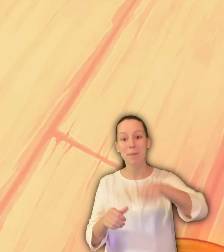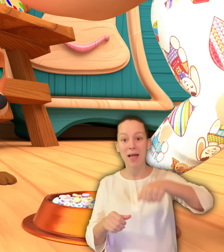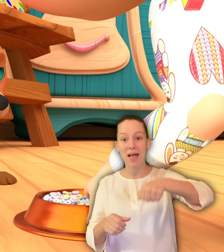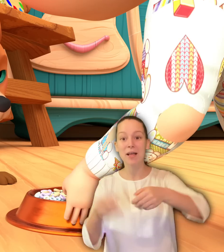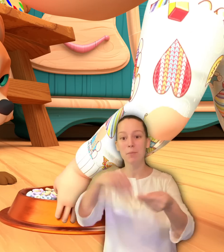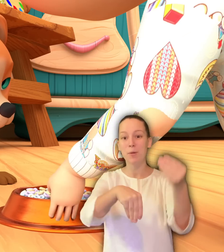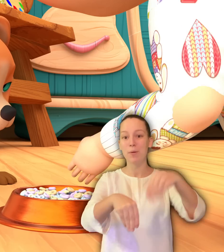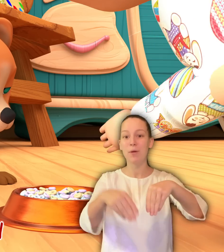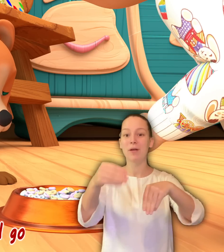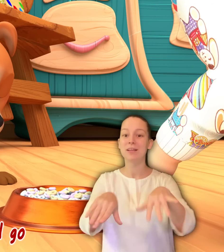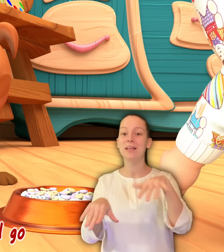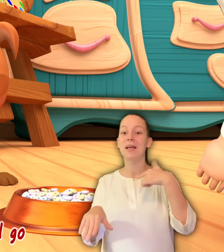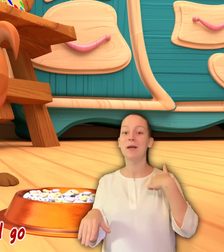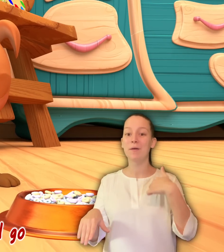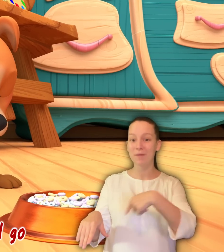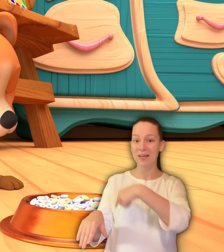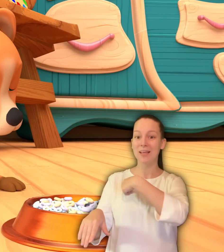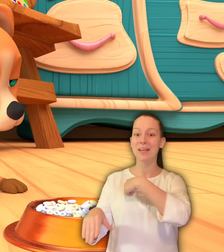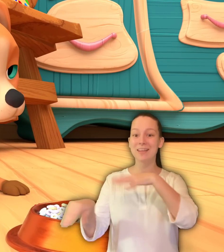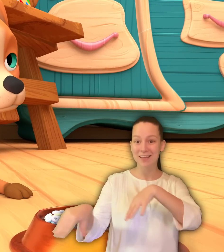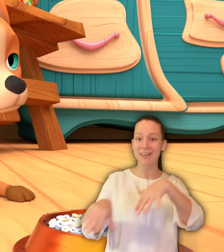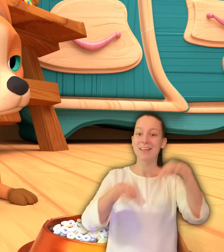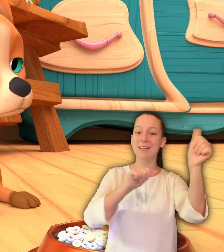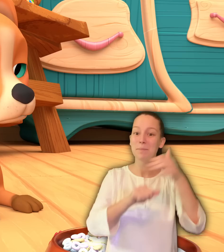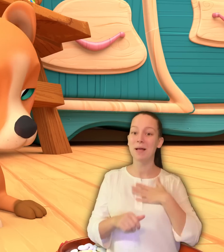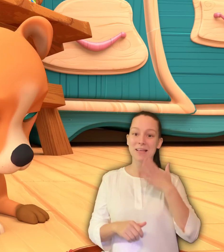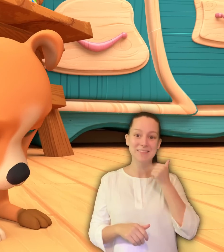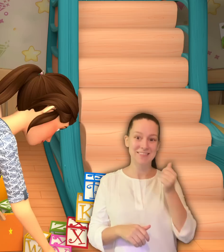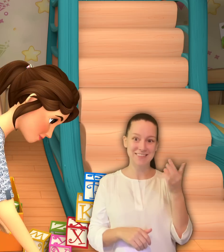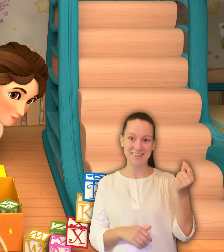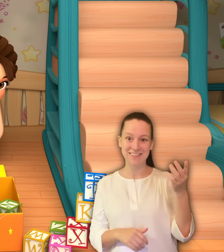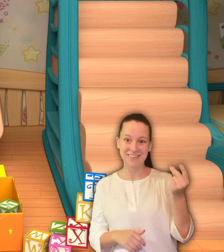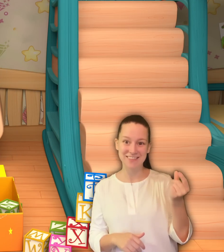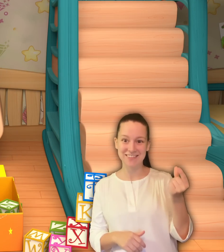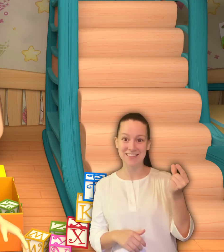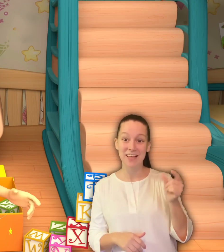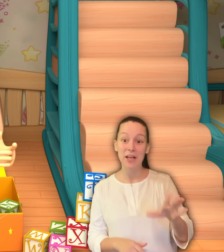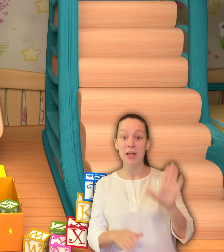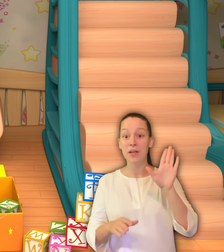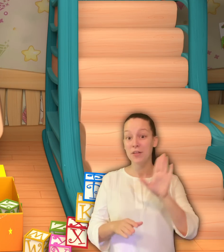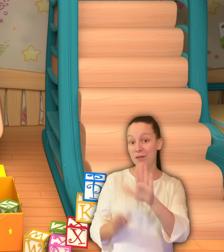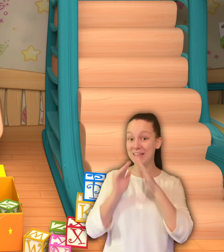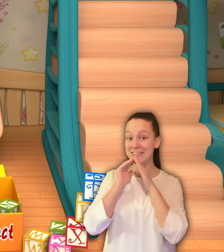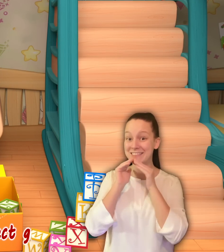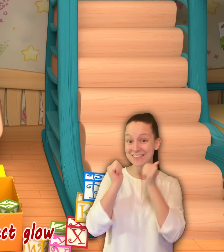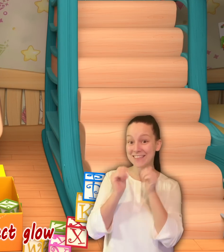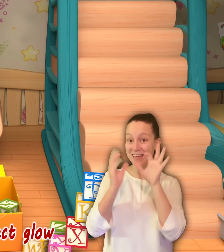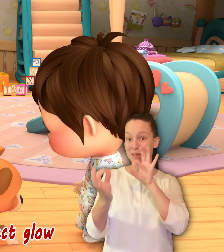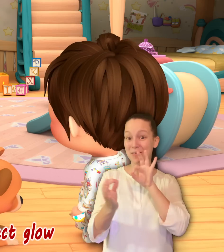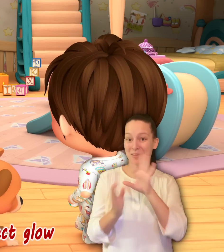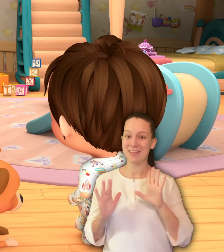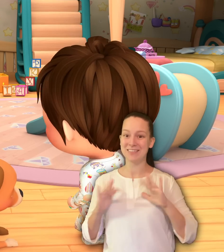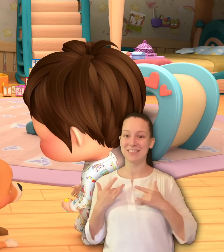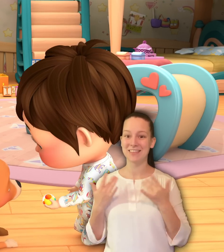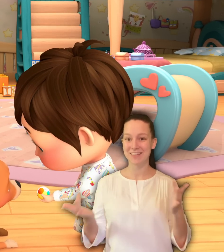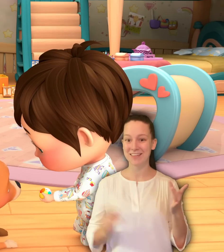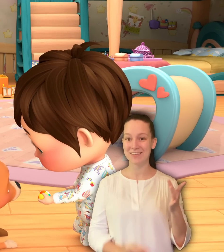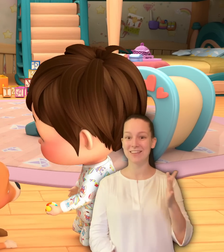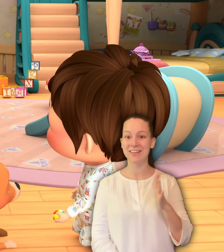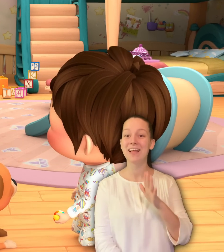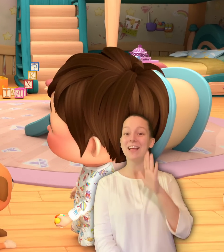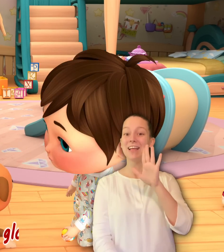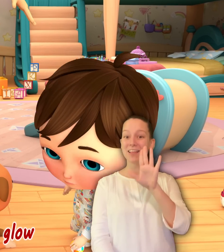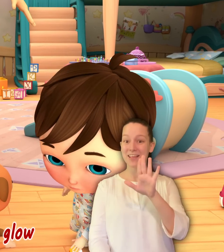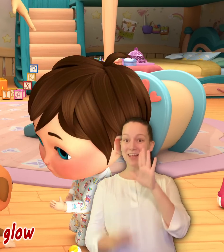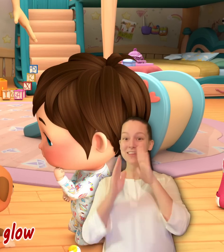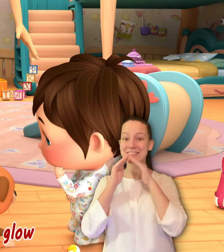go. Let's pack our bag and go, my sweet puppy. Bring your smile and perfect glow,